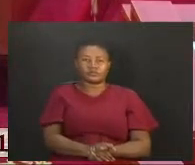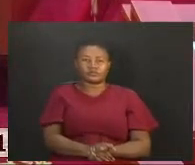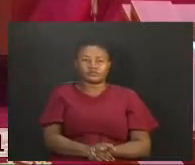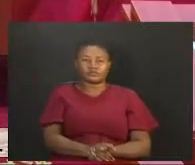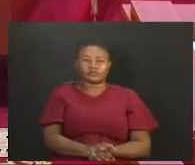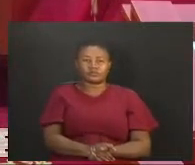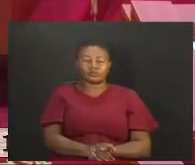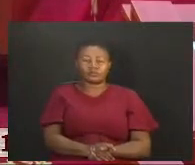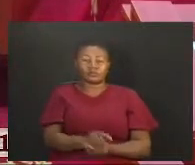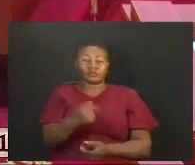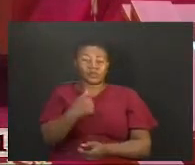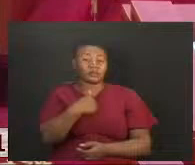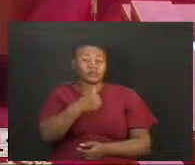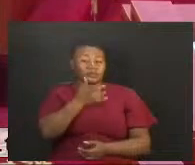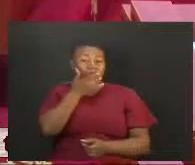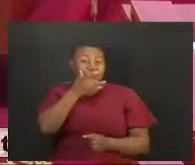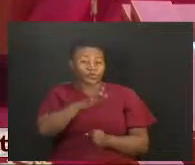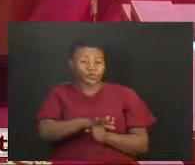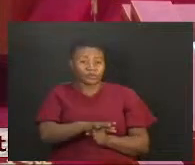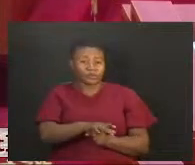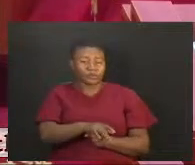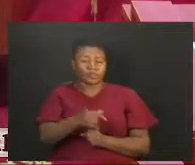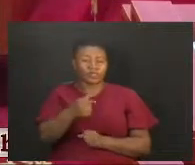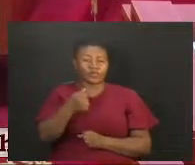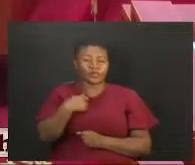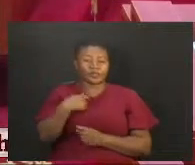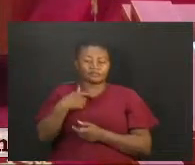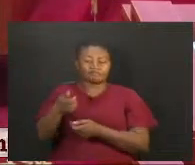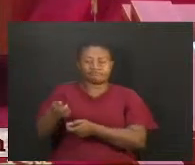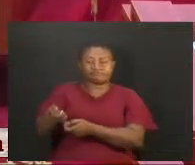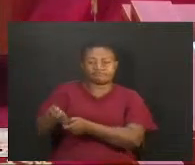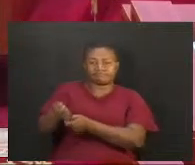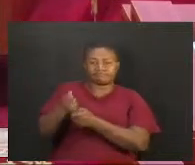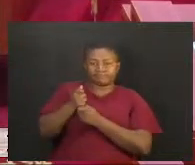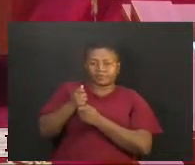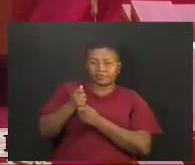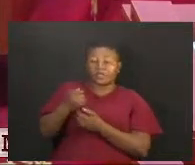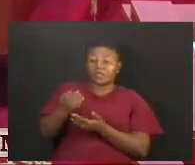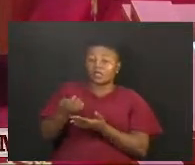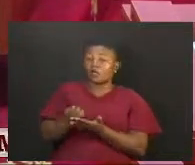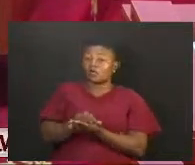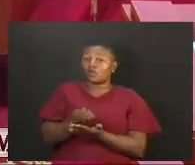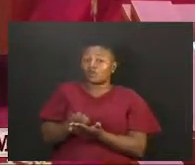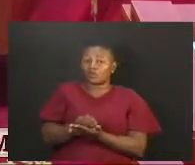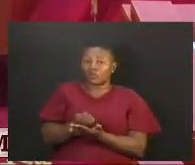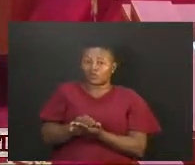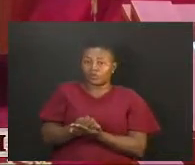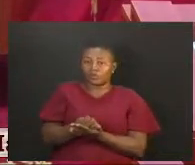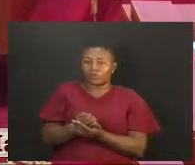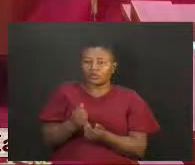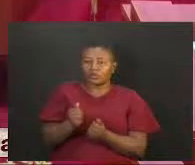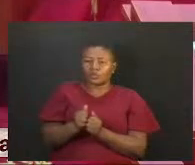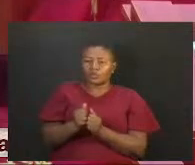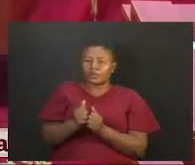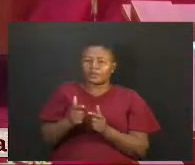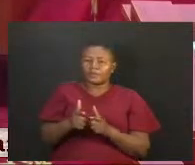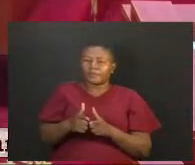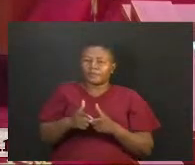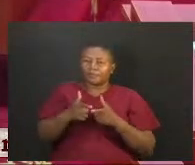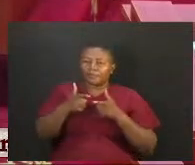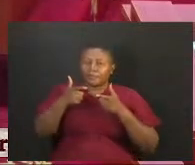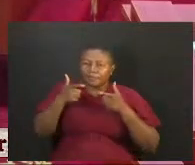hands on heart, we inherited an economy in deep crisis.